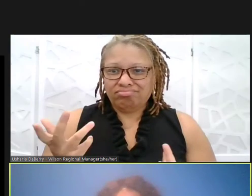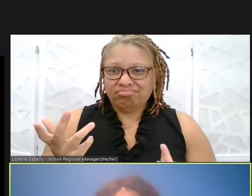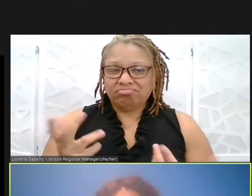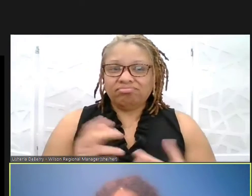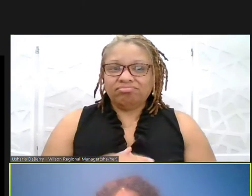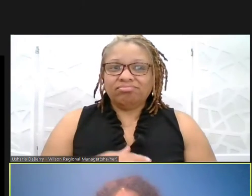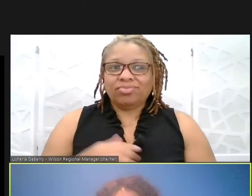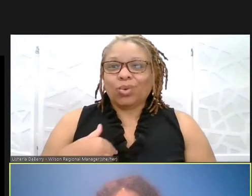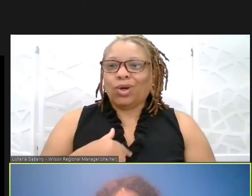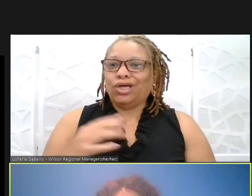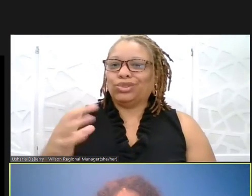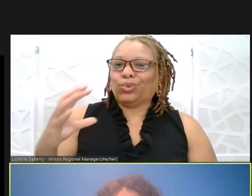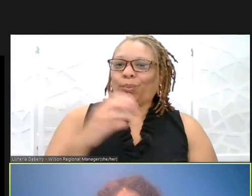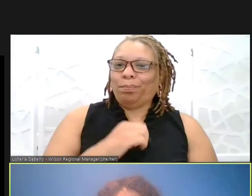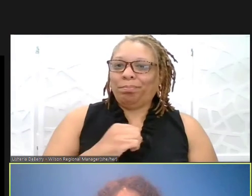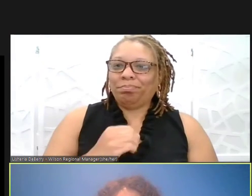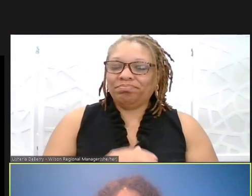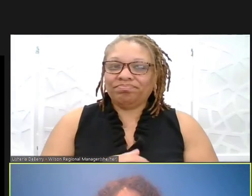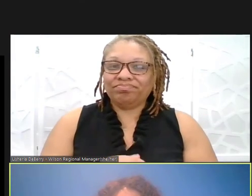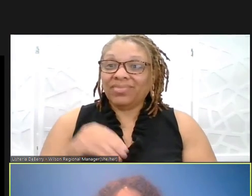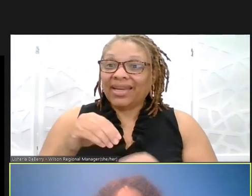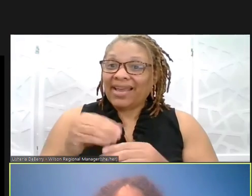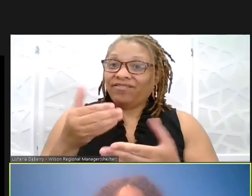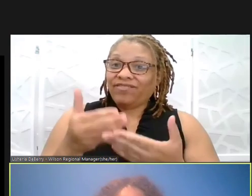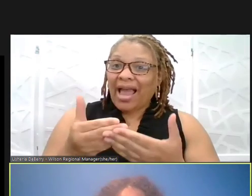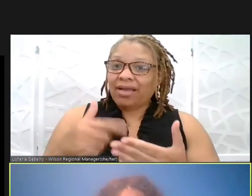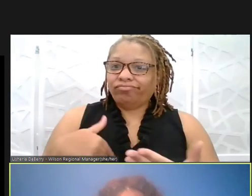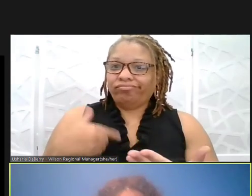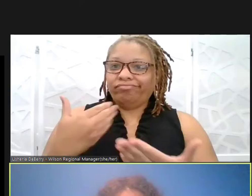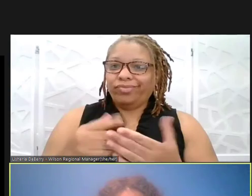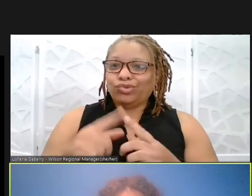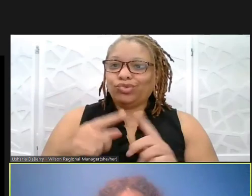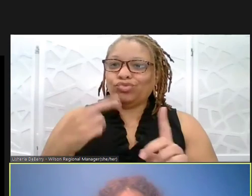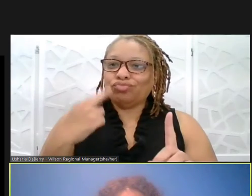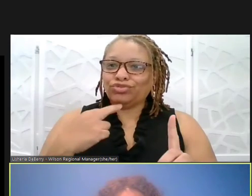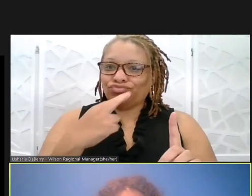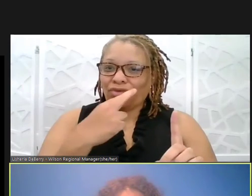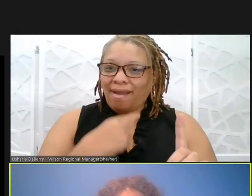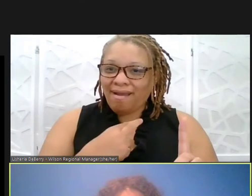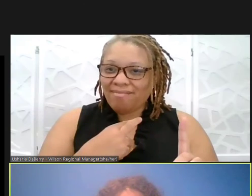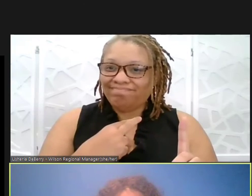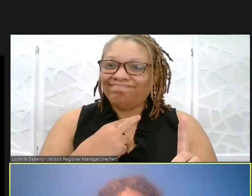Not every one of them. We make that assumption that they do.